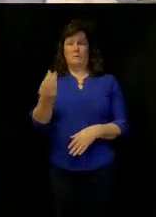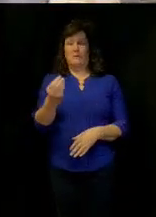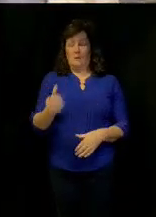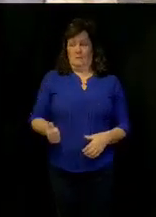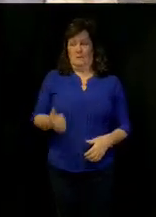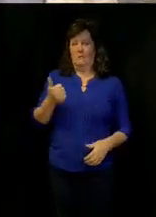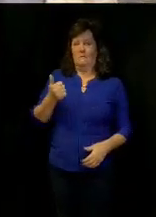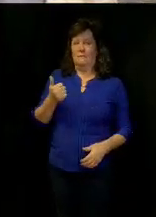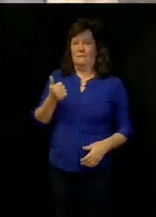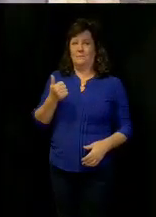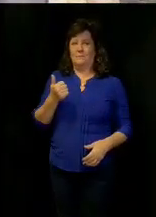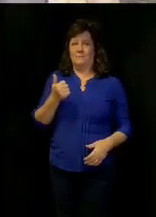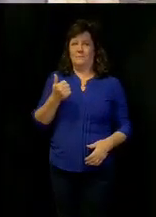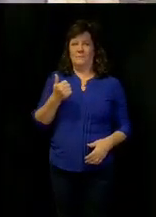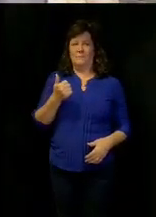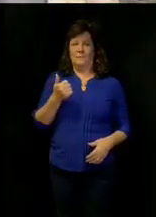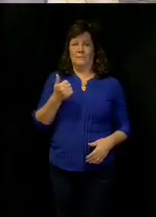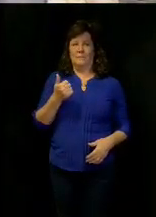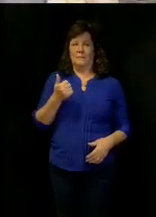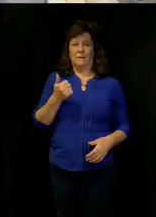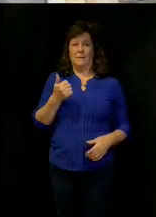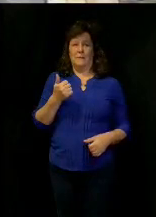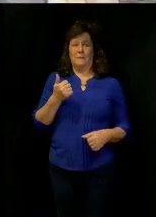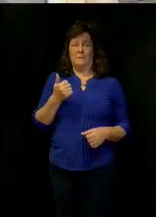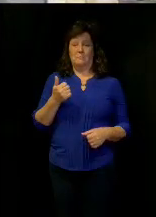It's actually releasing me into freedom and wholeness.